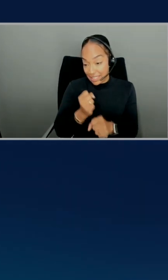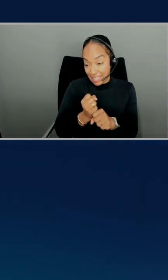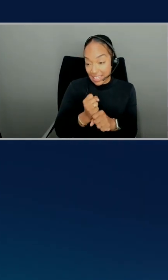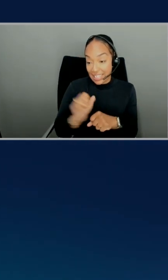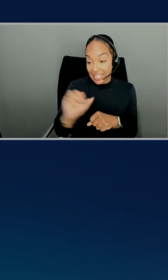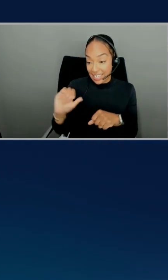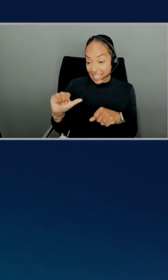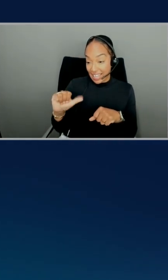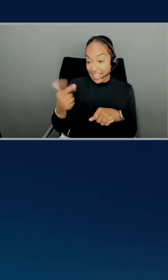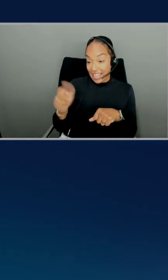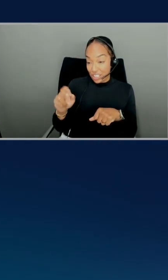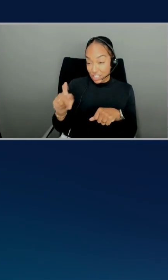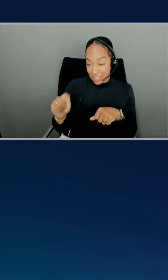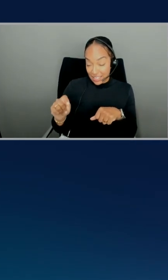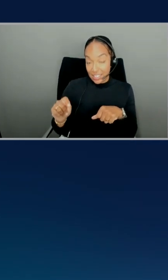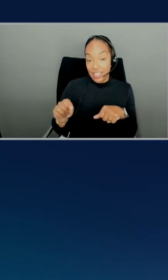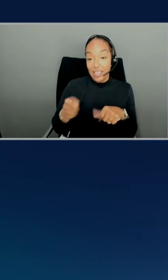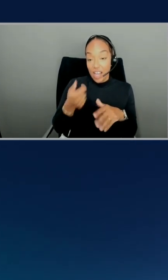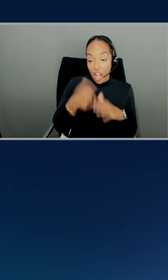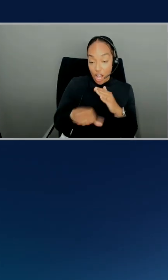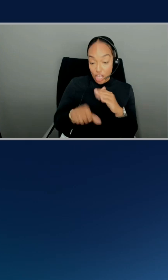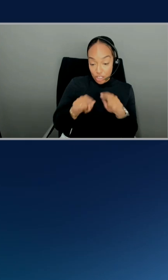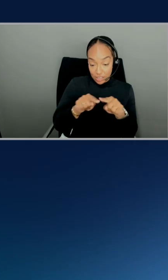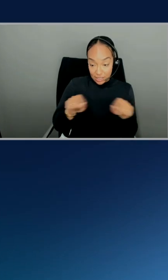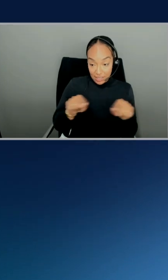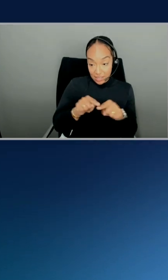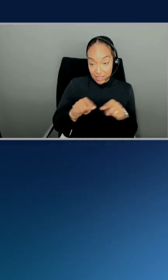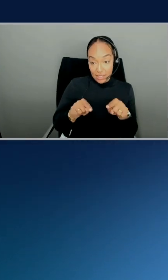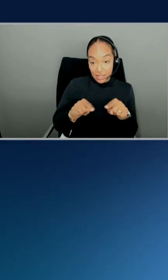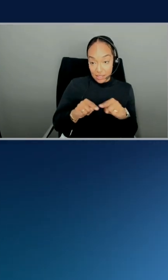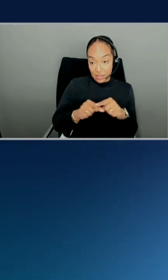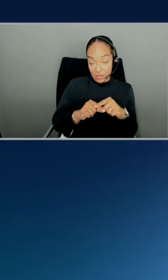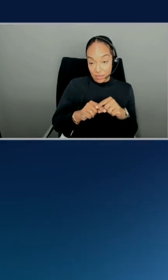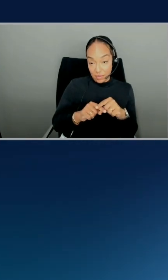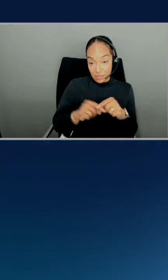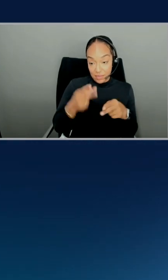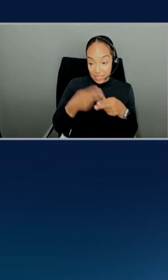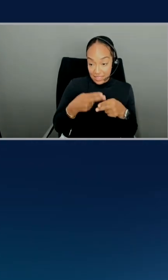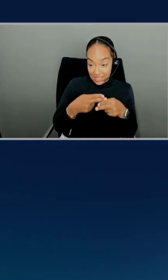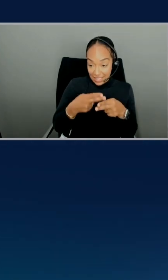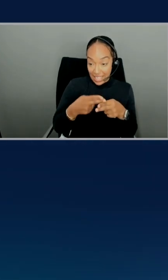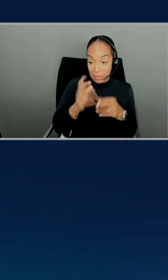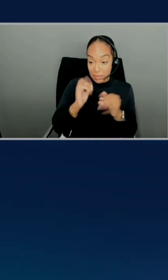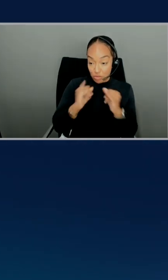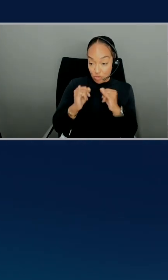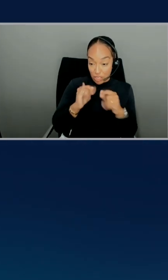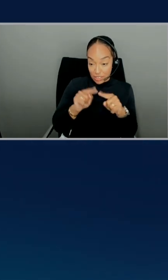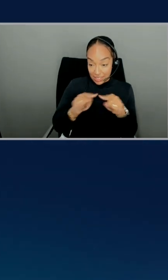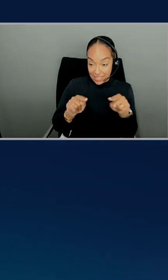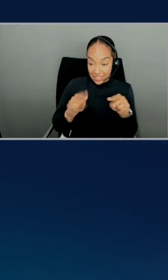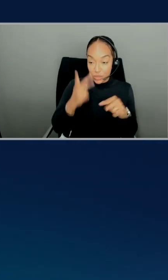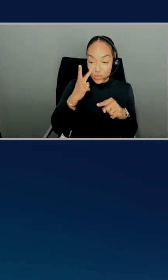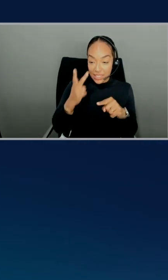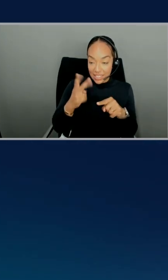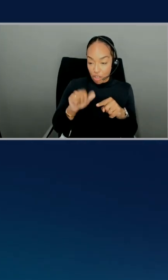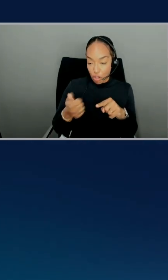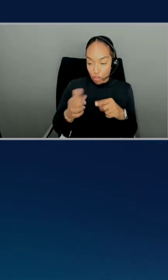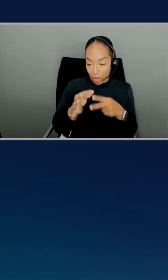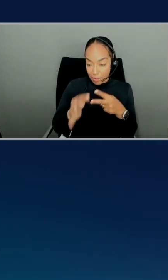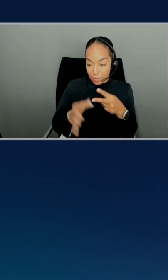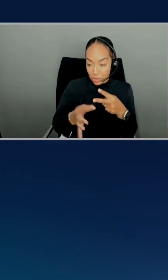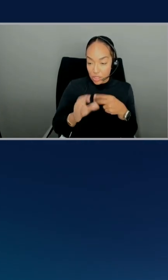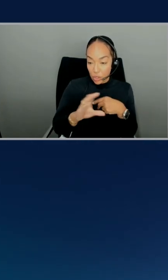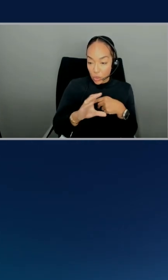agent, underneath the name and the instructions, there's going to be additional options. Code interpreter,